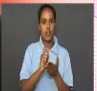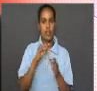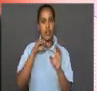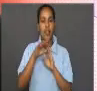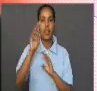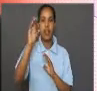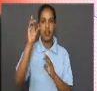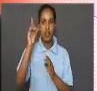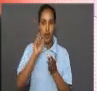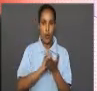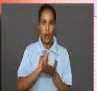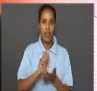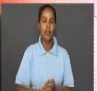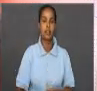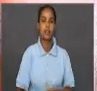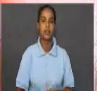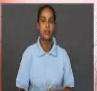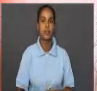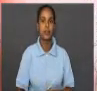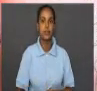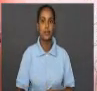the denominator.